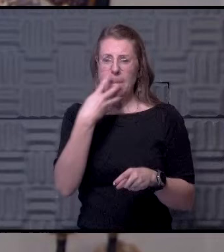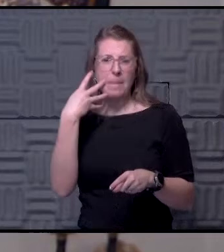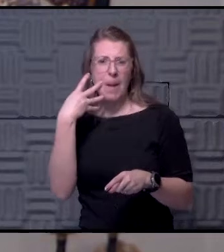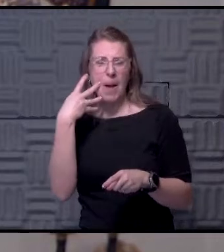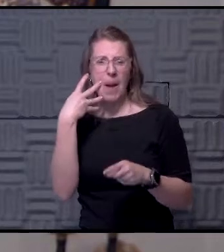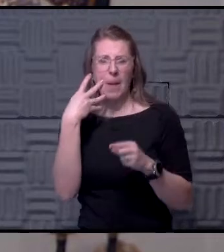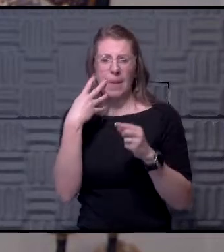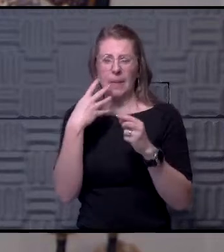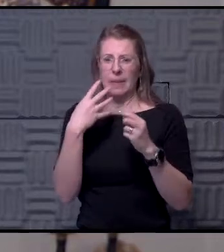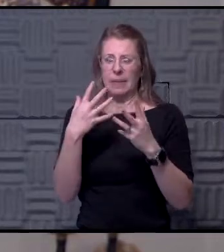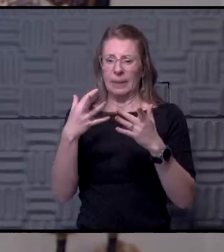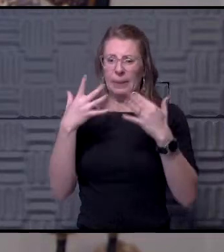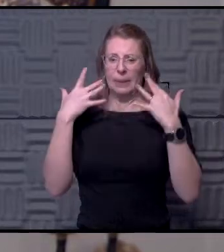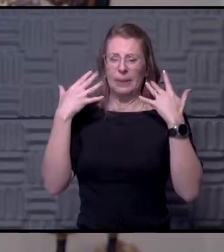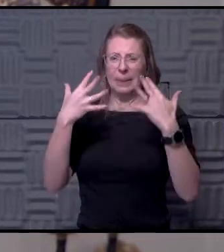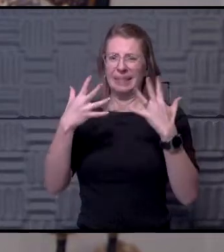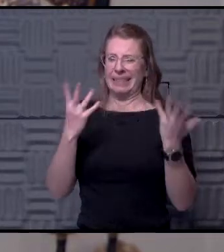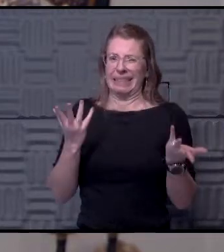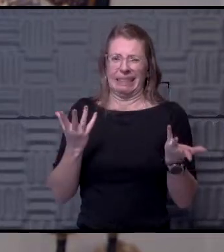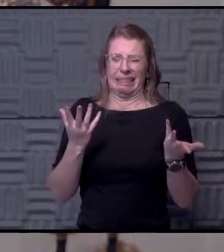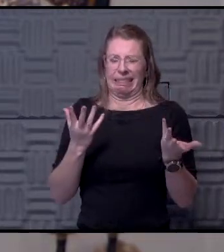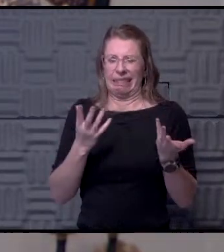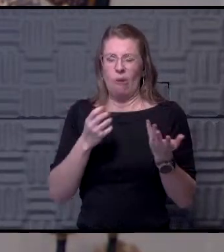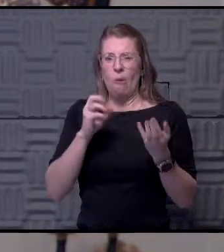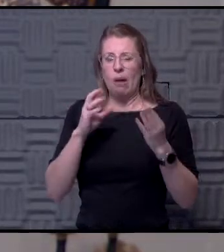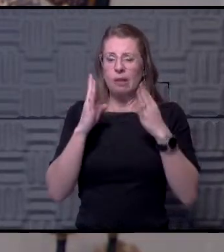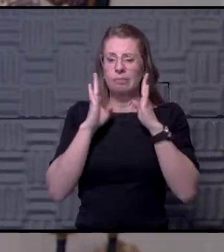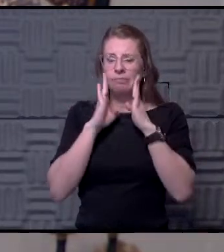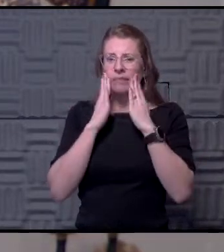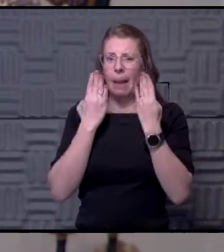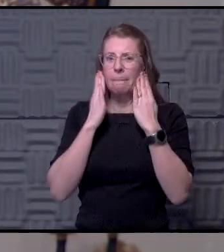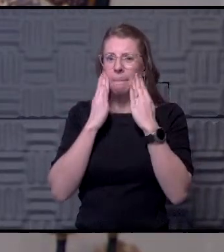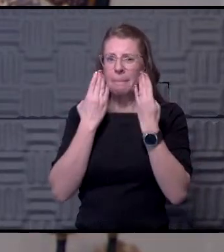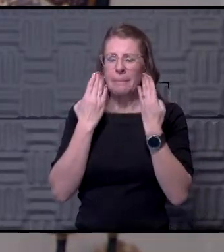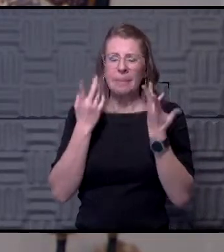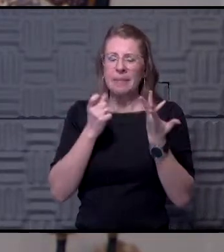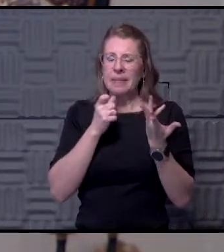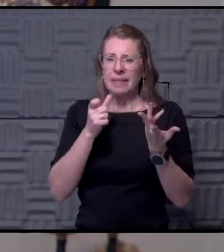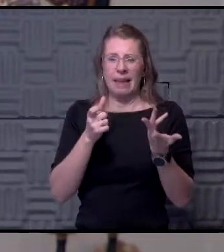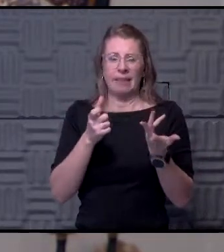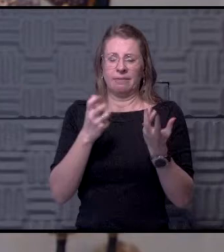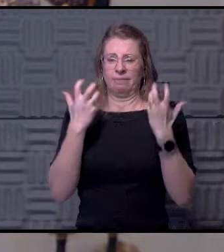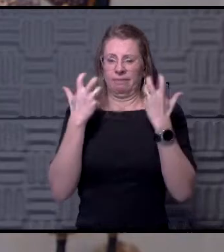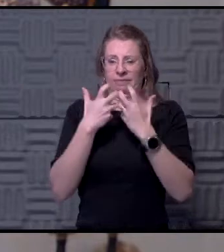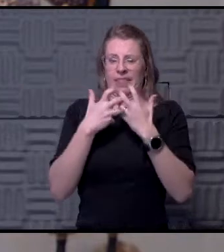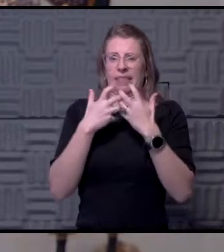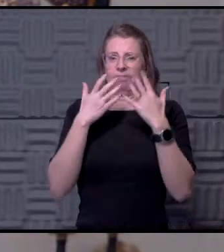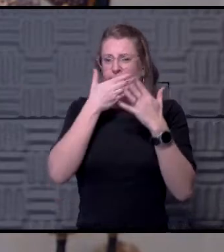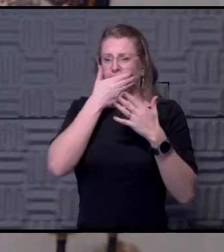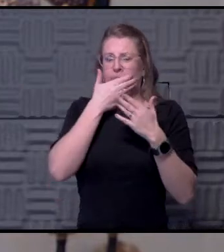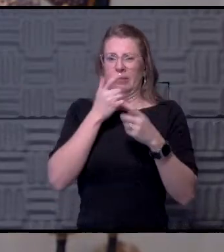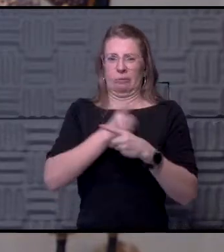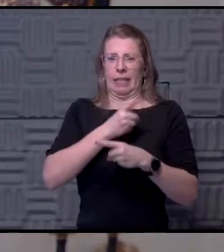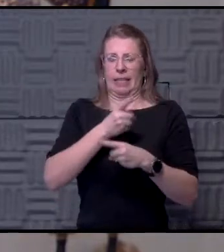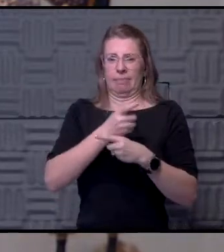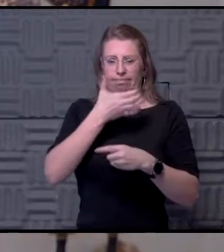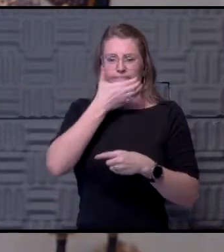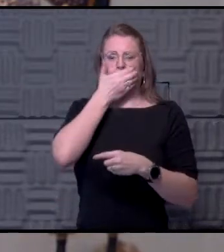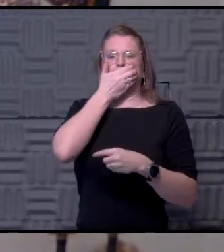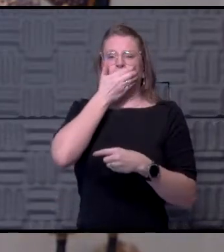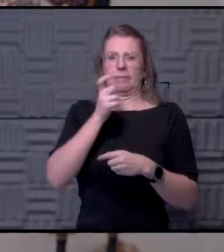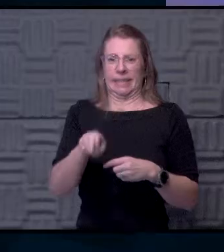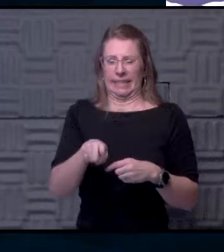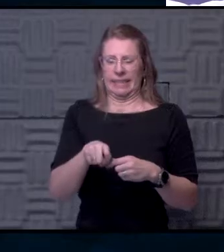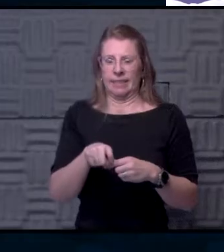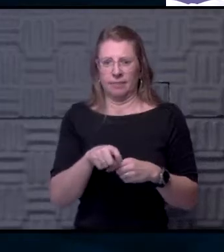mask. So we do provide guidance to have a well-fitting mask, and if it requires a second mask to have it hug your face tightly, then so be it.